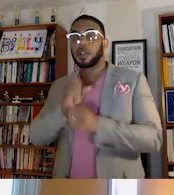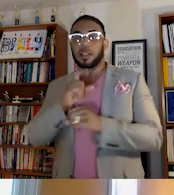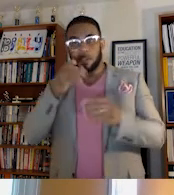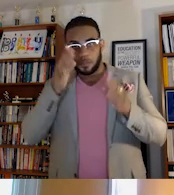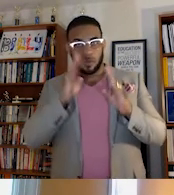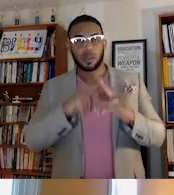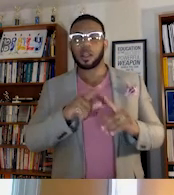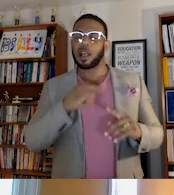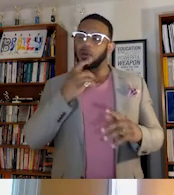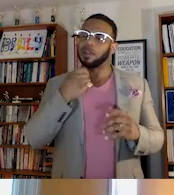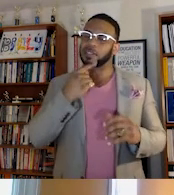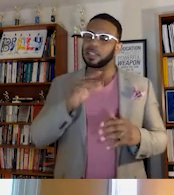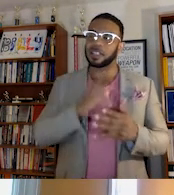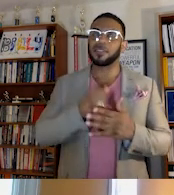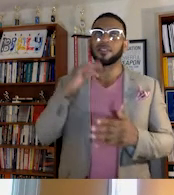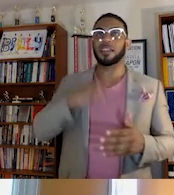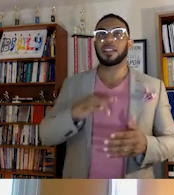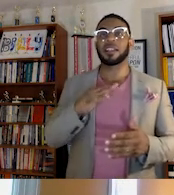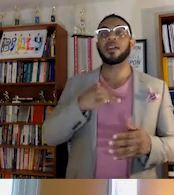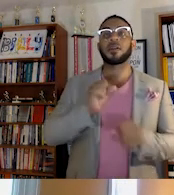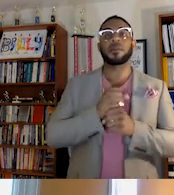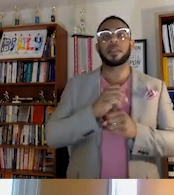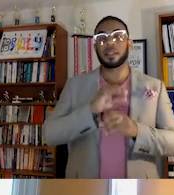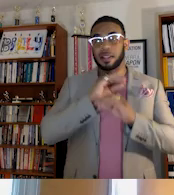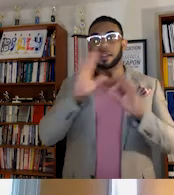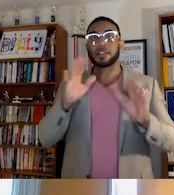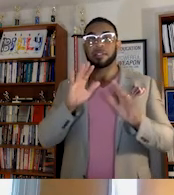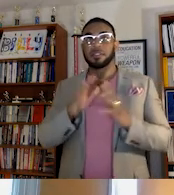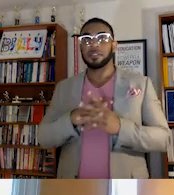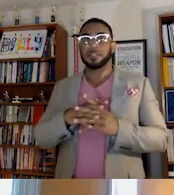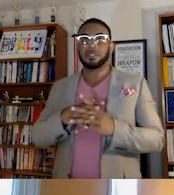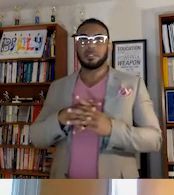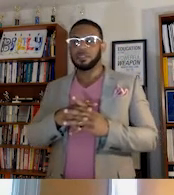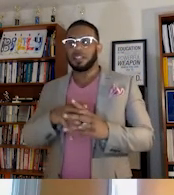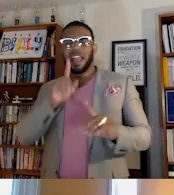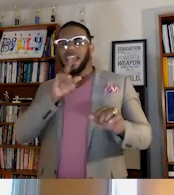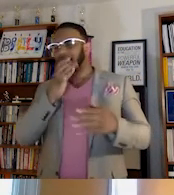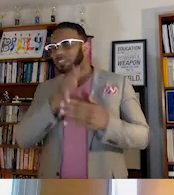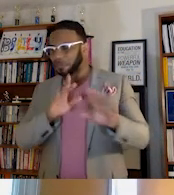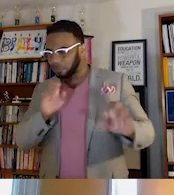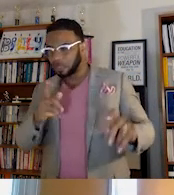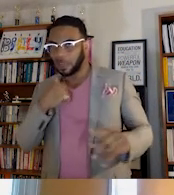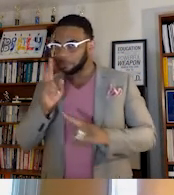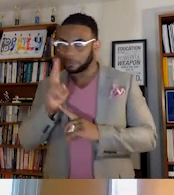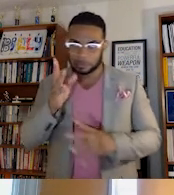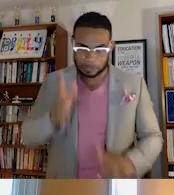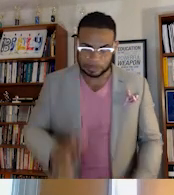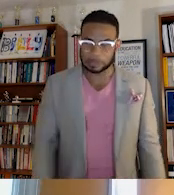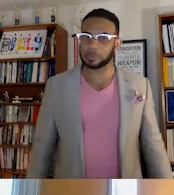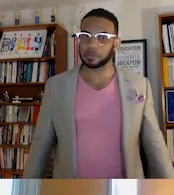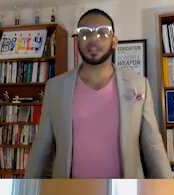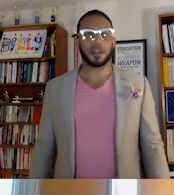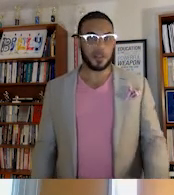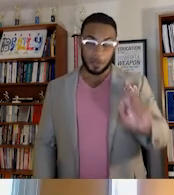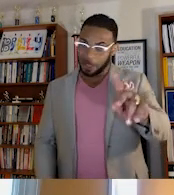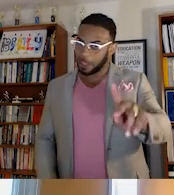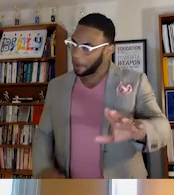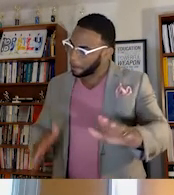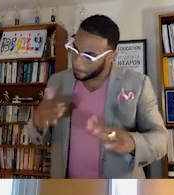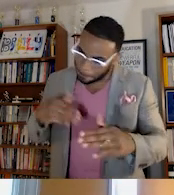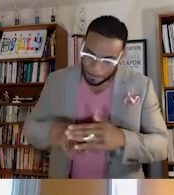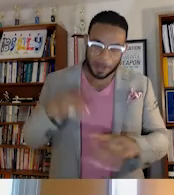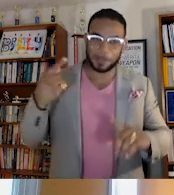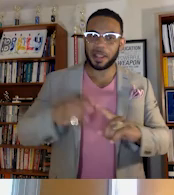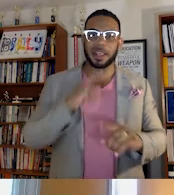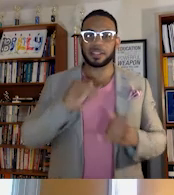focus on, and I want to take advantage, and I'm going to make this very quick. I want to take advantage of answering something. Because we have 2 more minutes. 2 more minutes. Okay. Bottom line